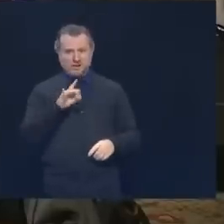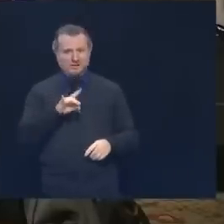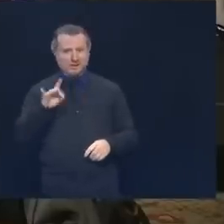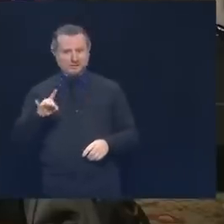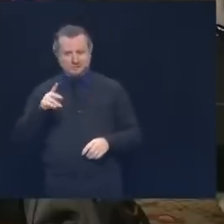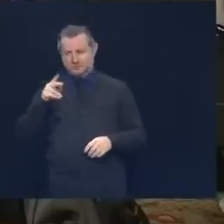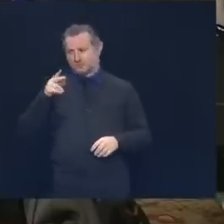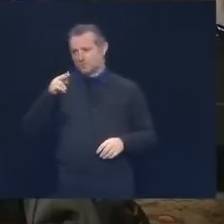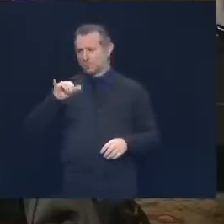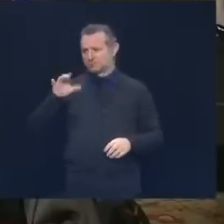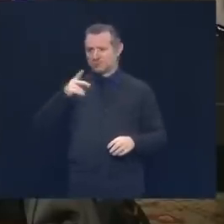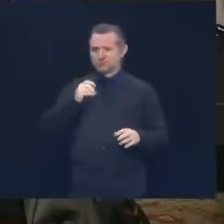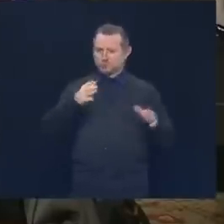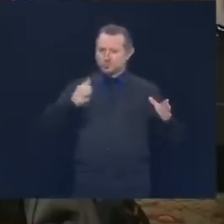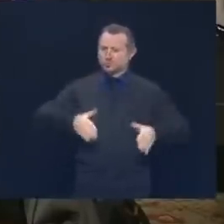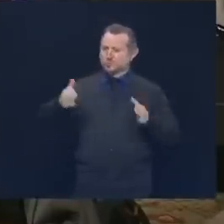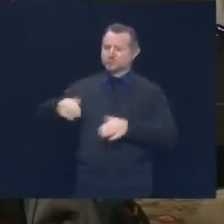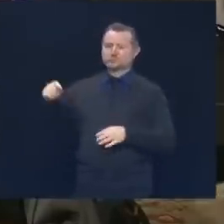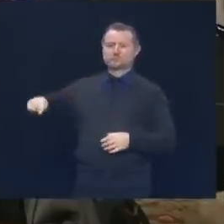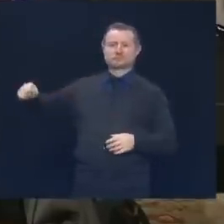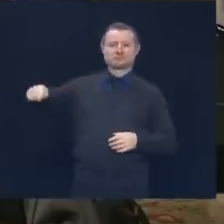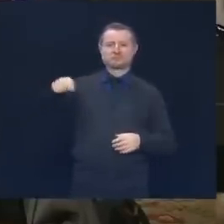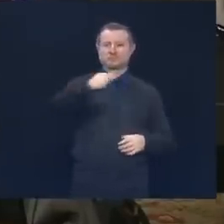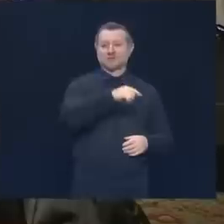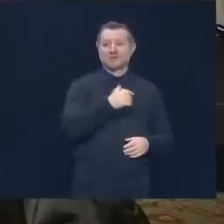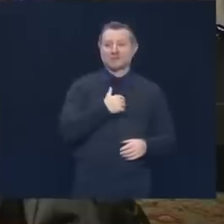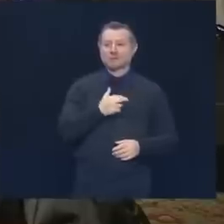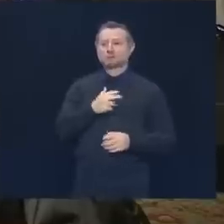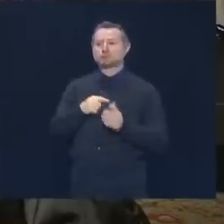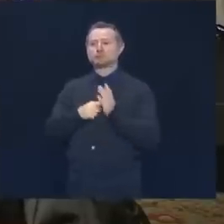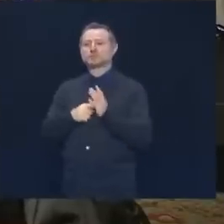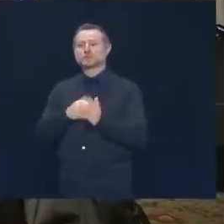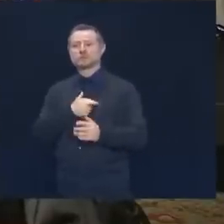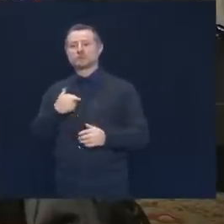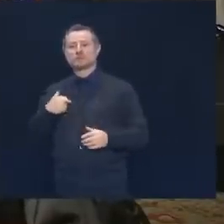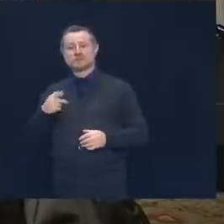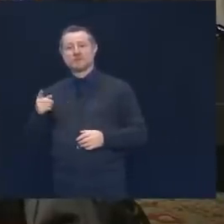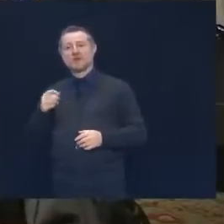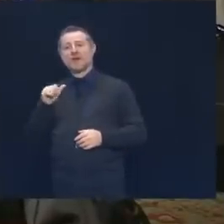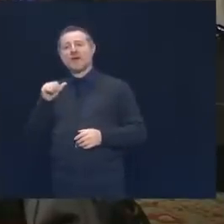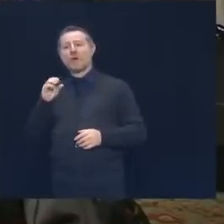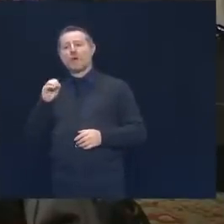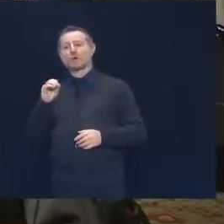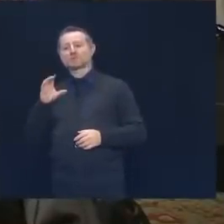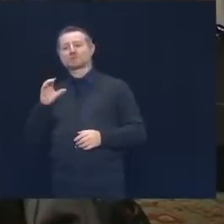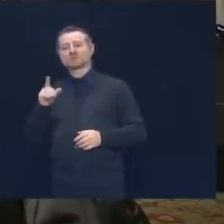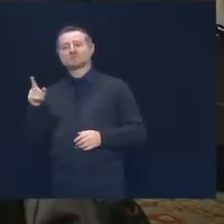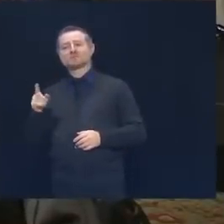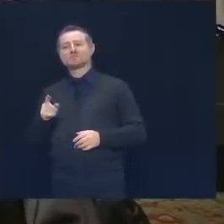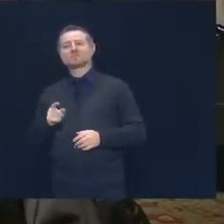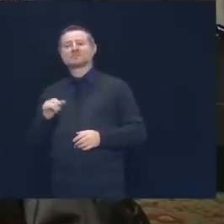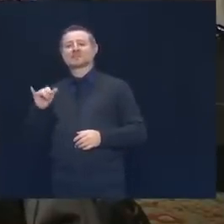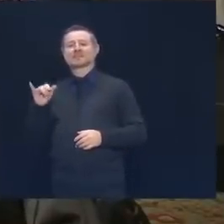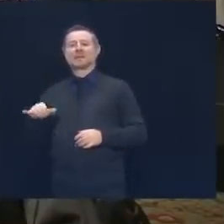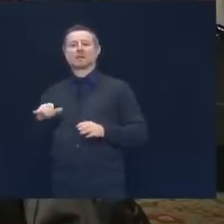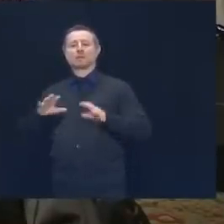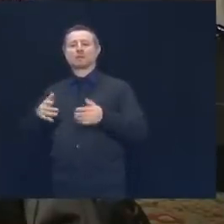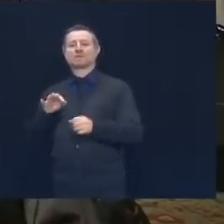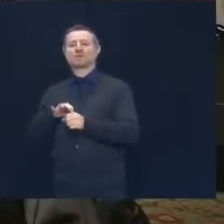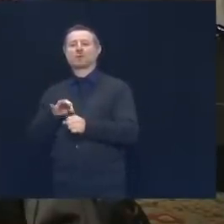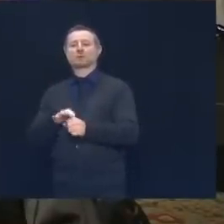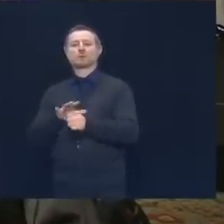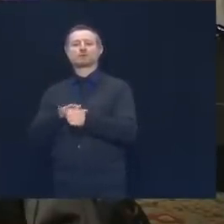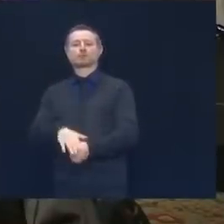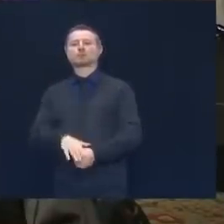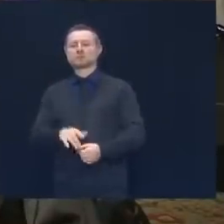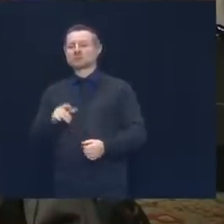maybe more machines. Representative Alexandria Ocasio-Cortez called it a form of voter suppression. What do you make of that? And also, yeah, what could have been